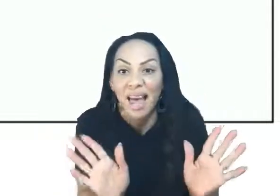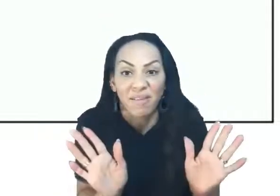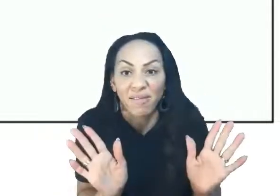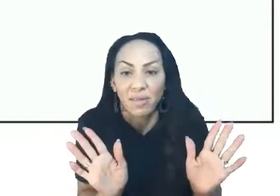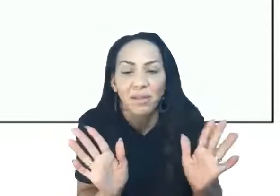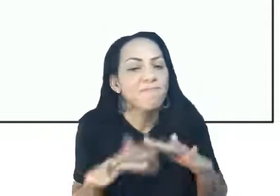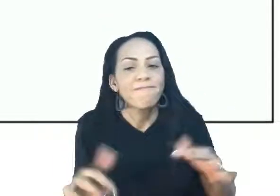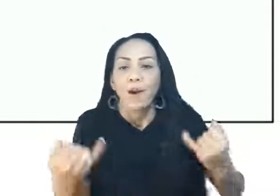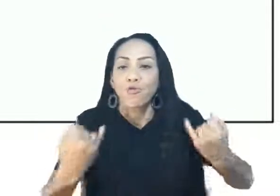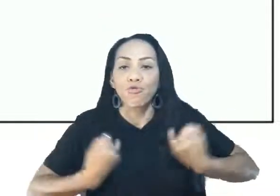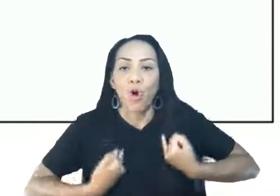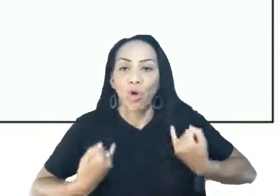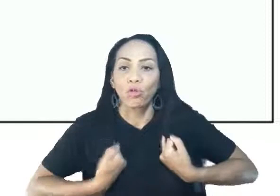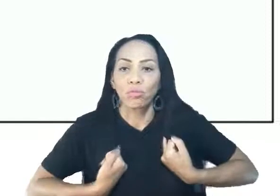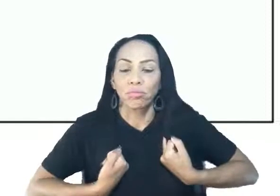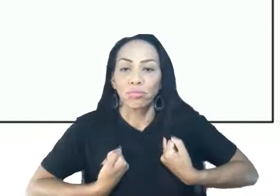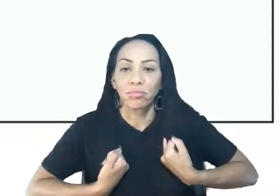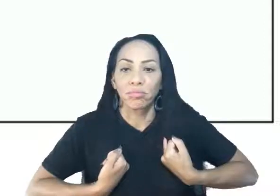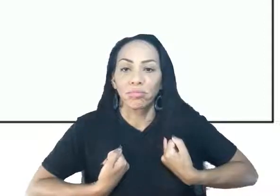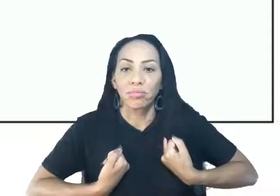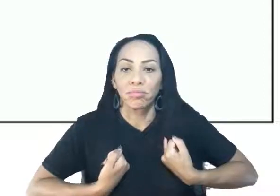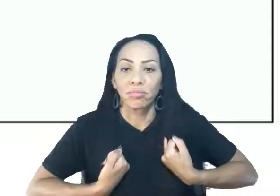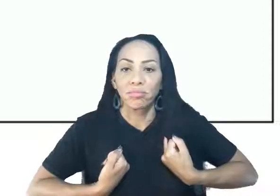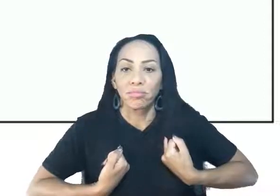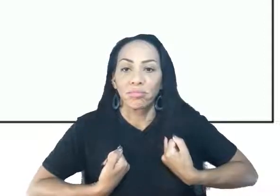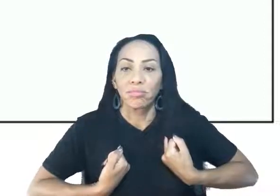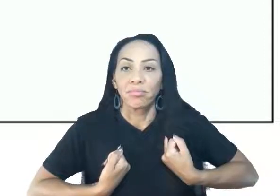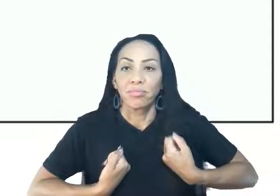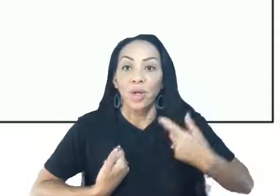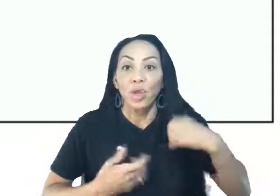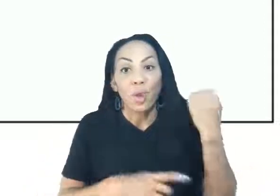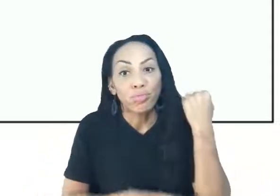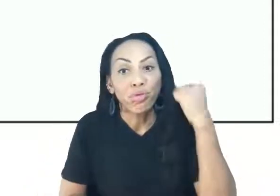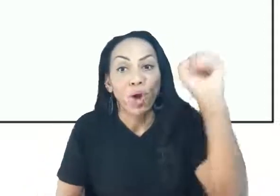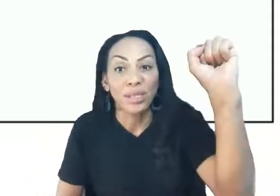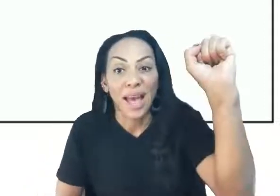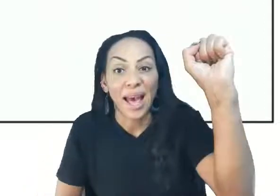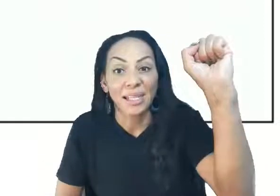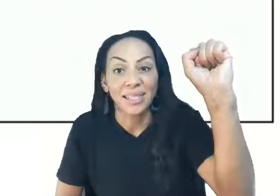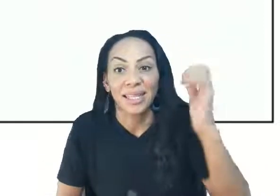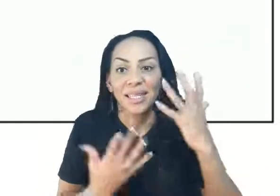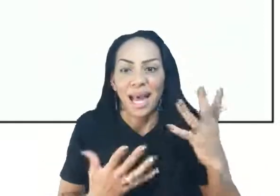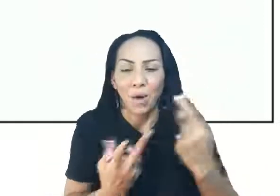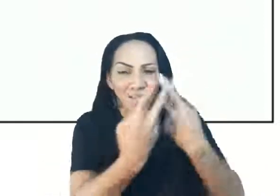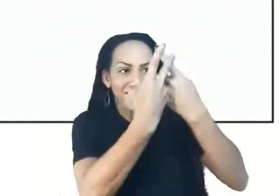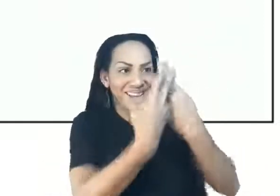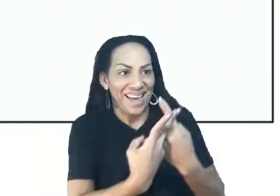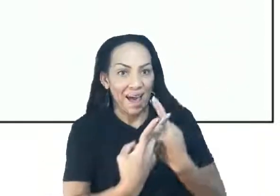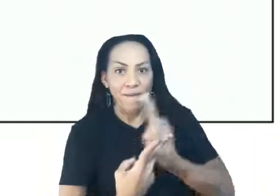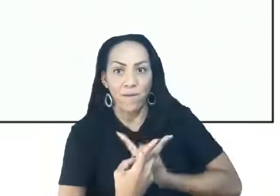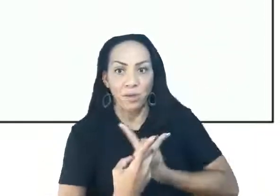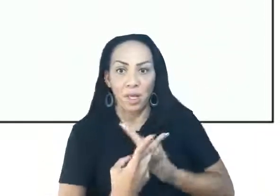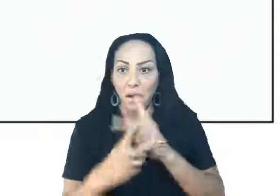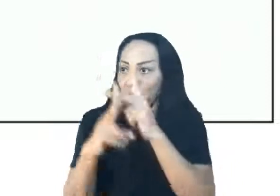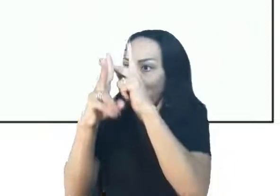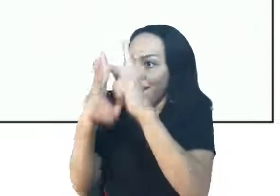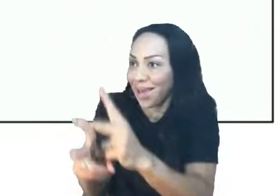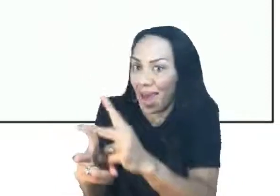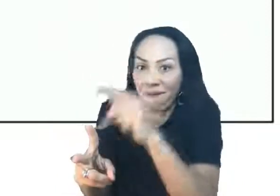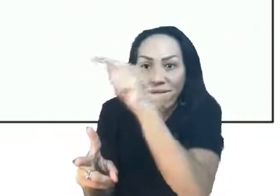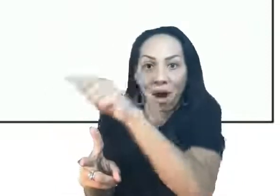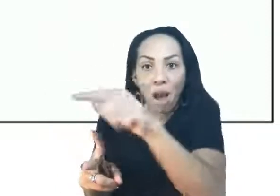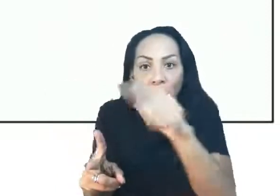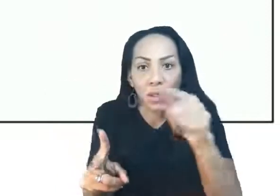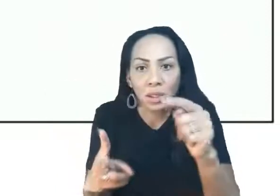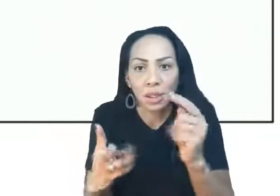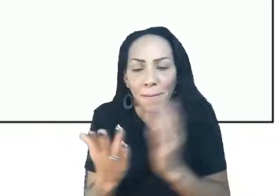most anti-capitalist protest is to care for another and to care for yourself, to take seriously each other's vulnerability and